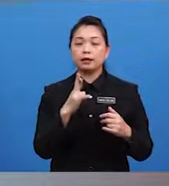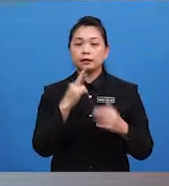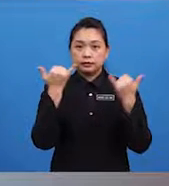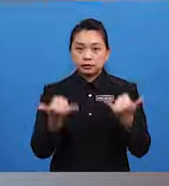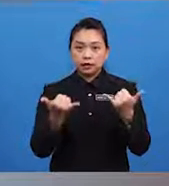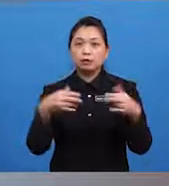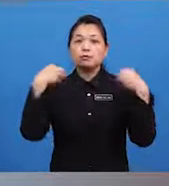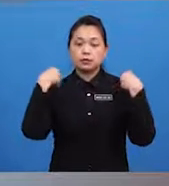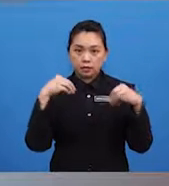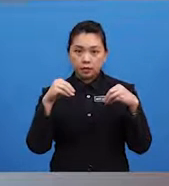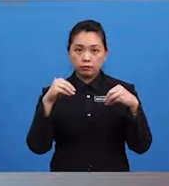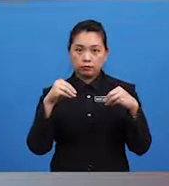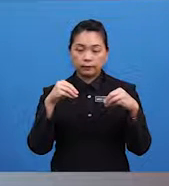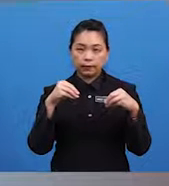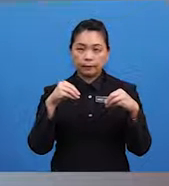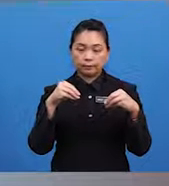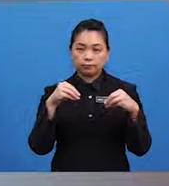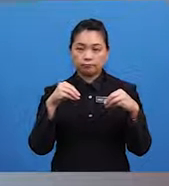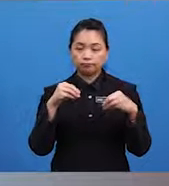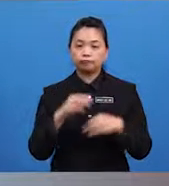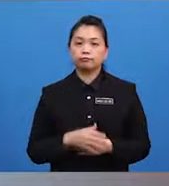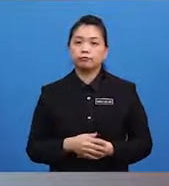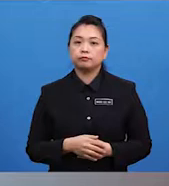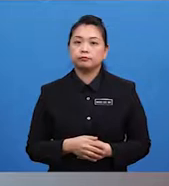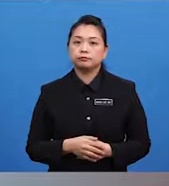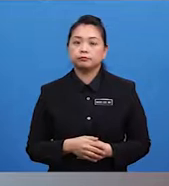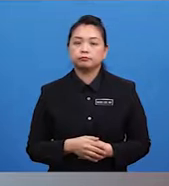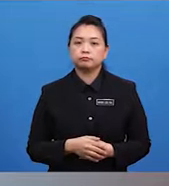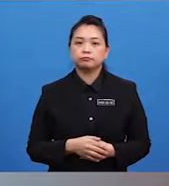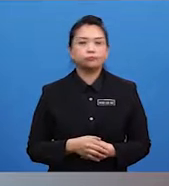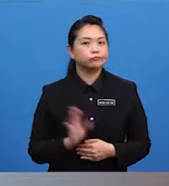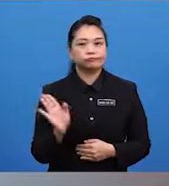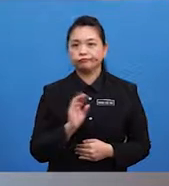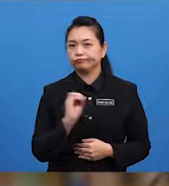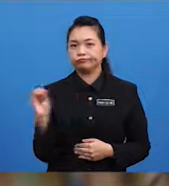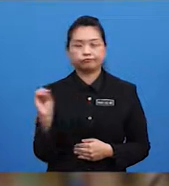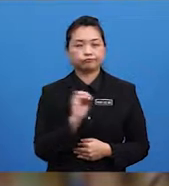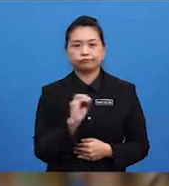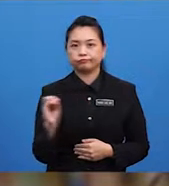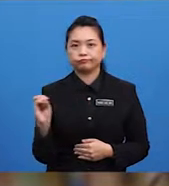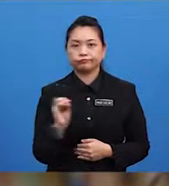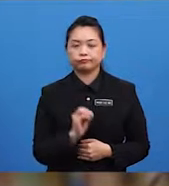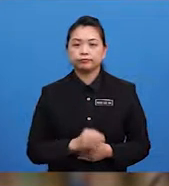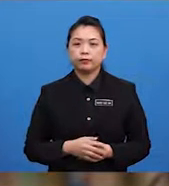Kingdom, UK, actually suggests that no, it doesn't.